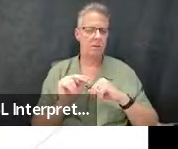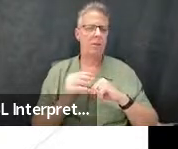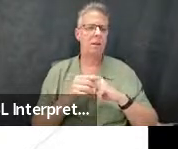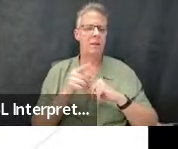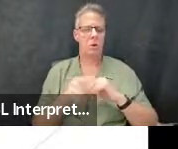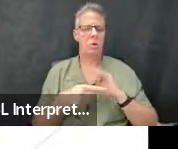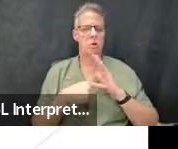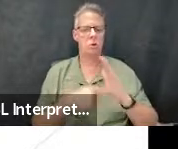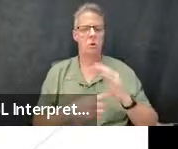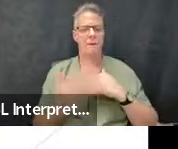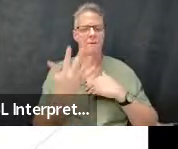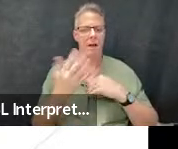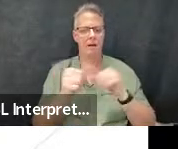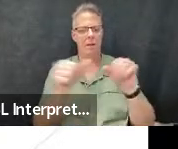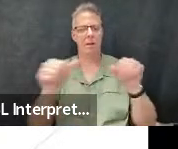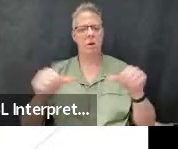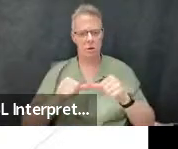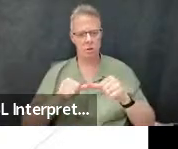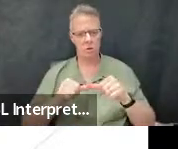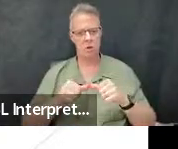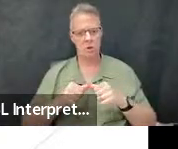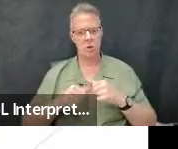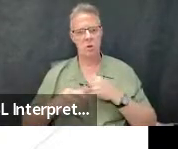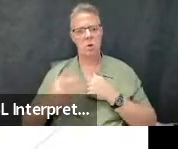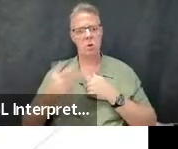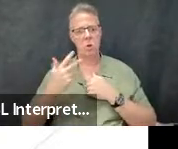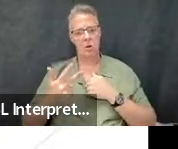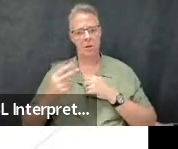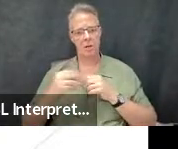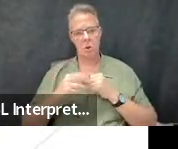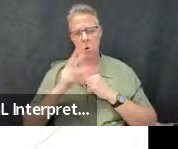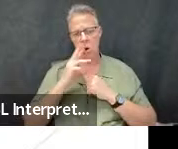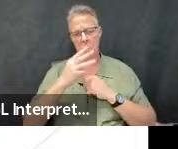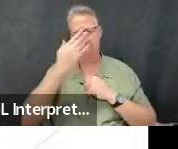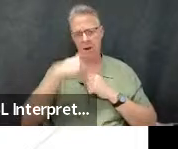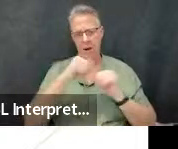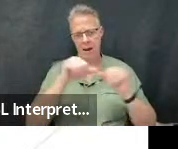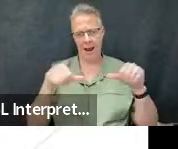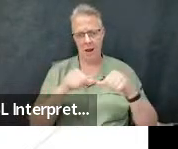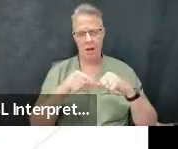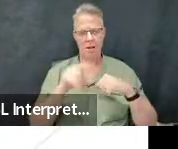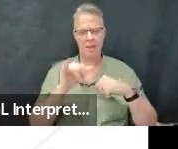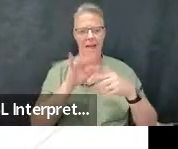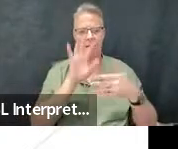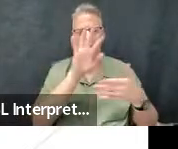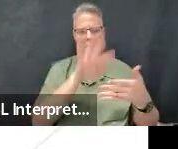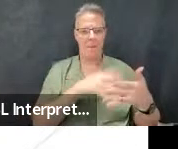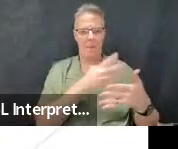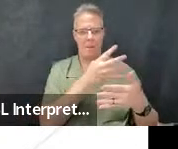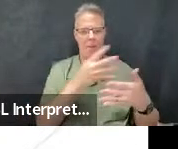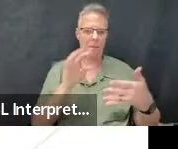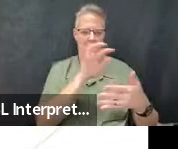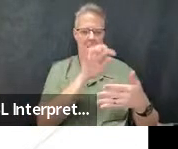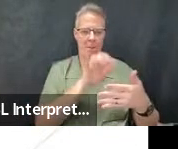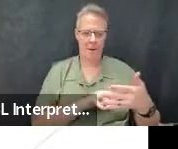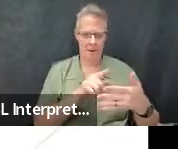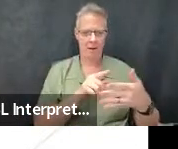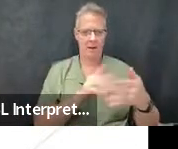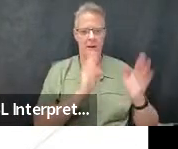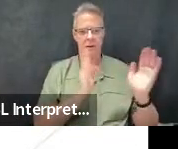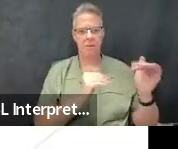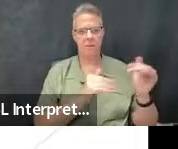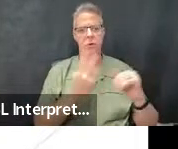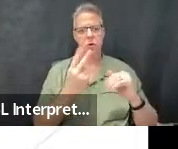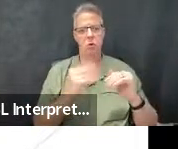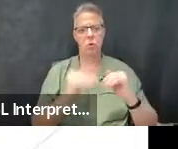shows 5 locations, 3 locations in the waterfront area shown in this hatched areas, and 2